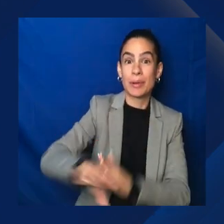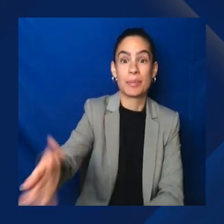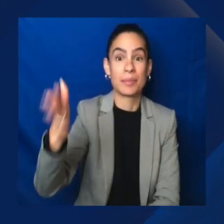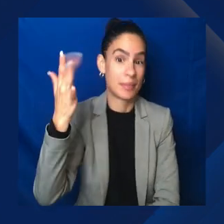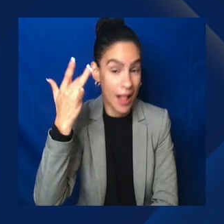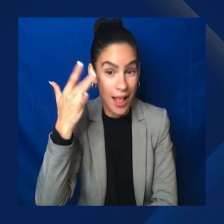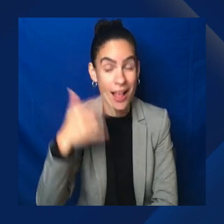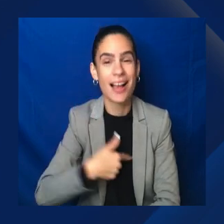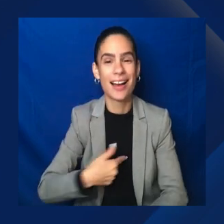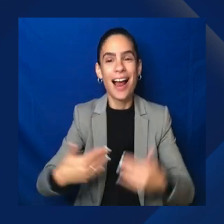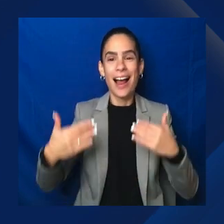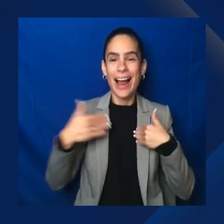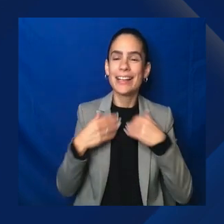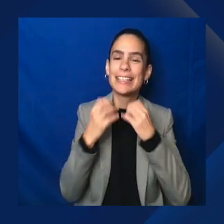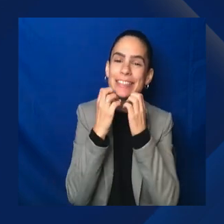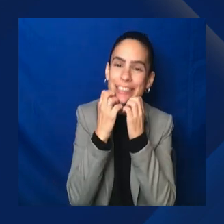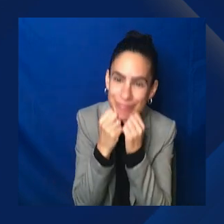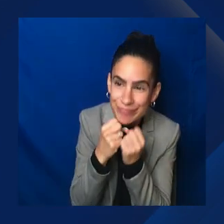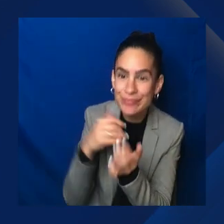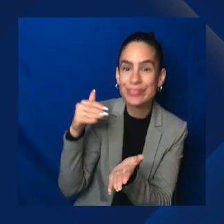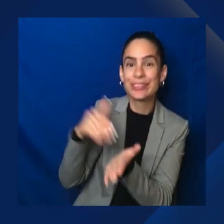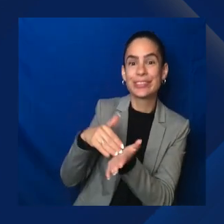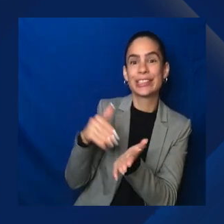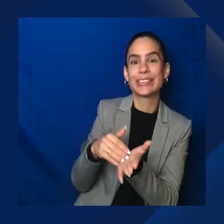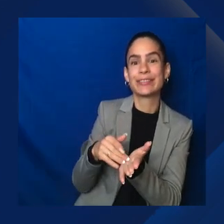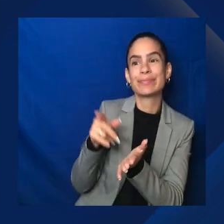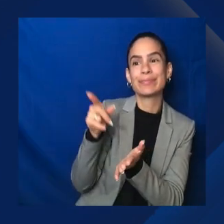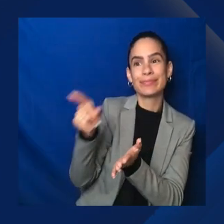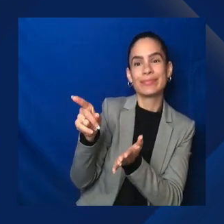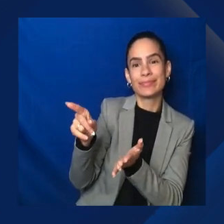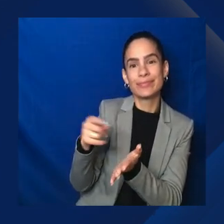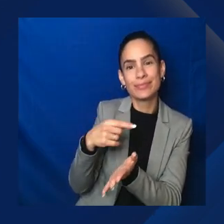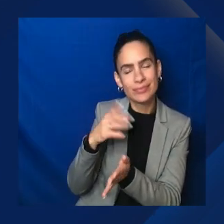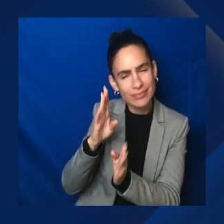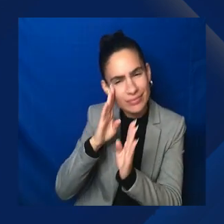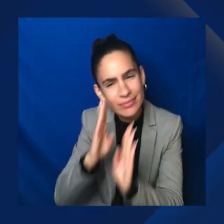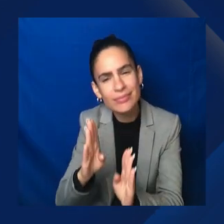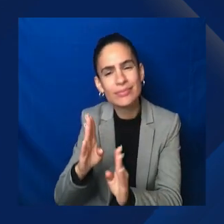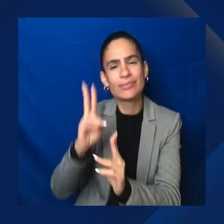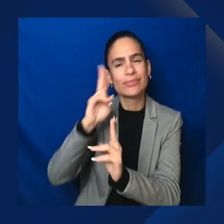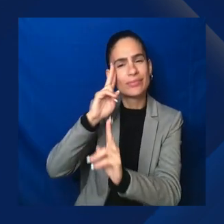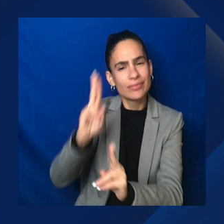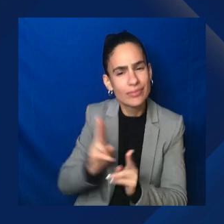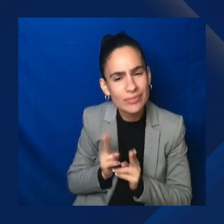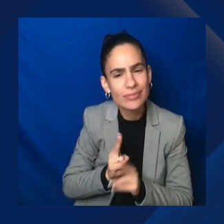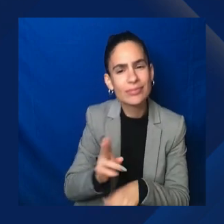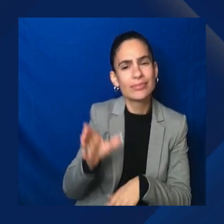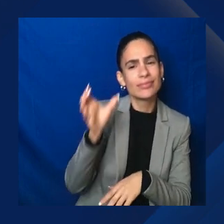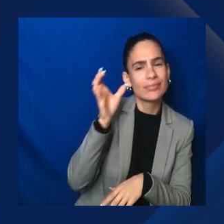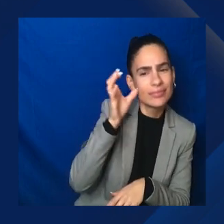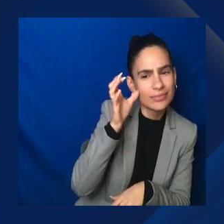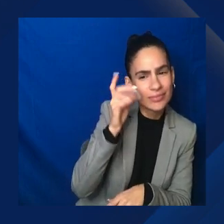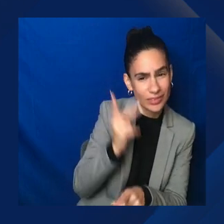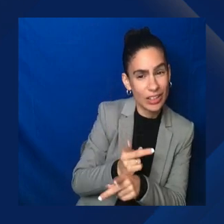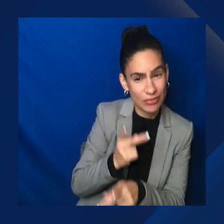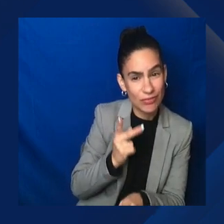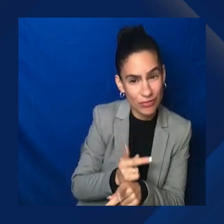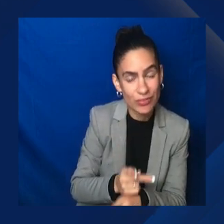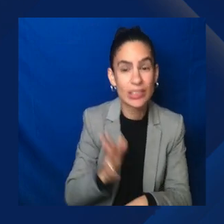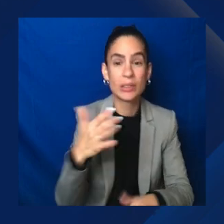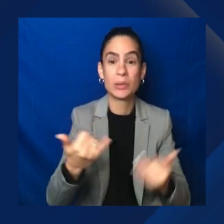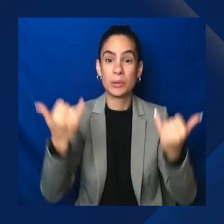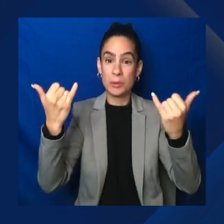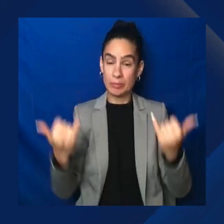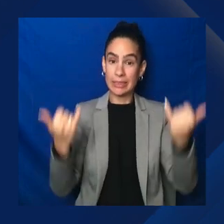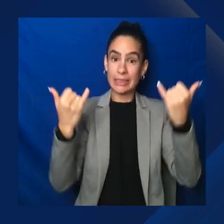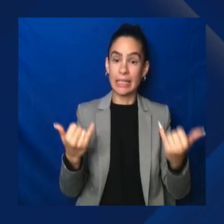doctor who respected me and listened to me. Today's event has been a powerful reminder of how